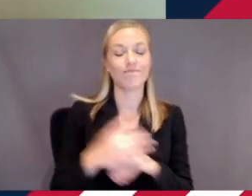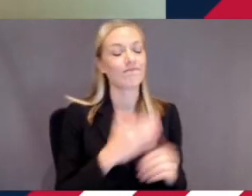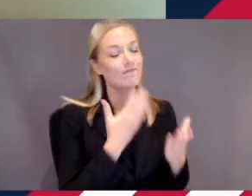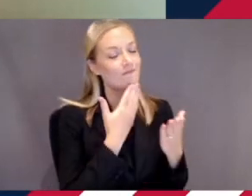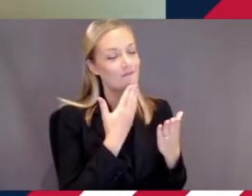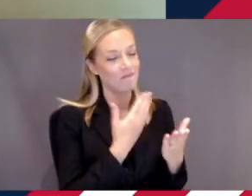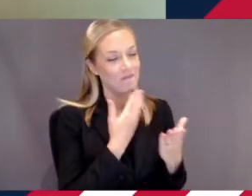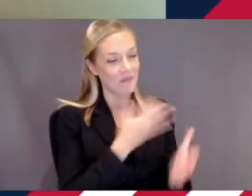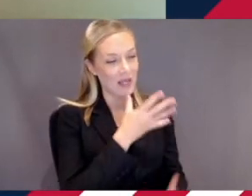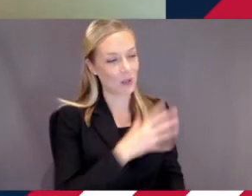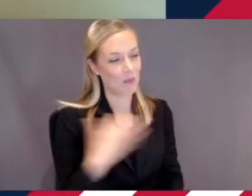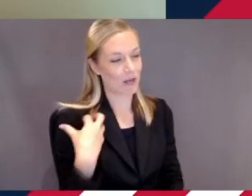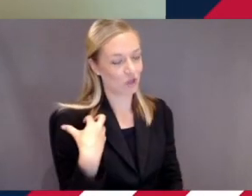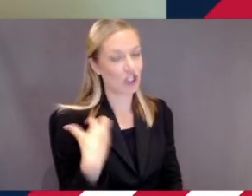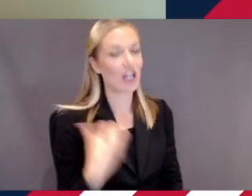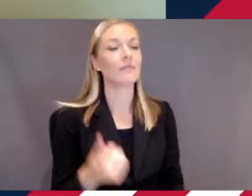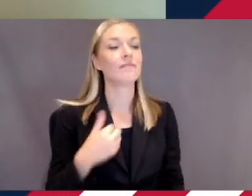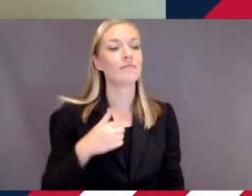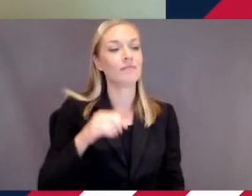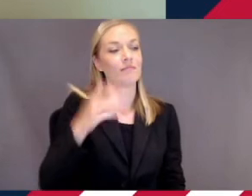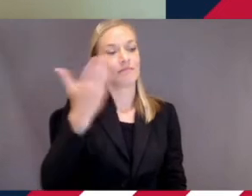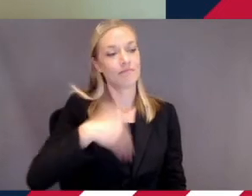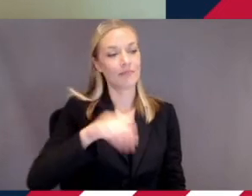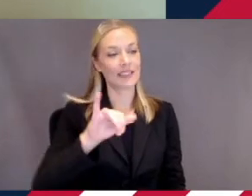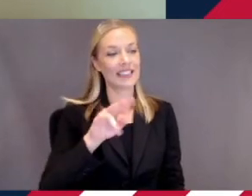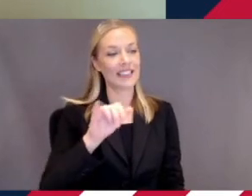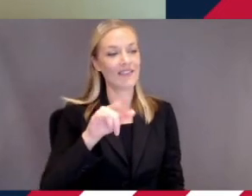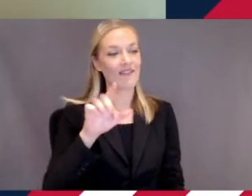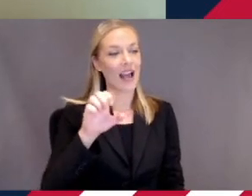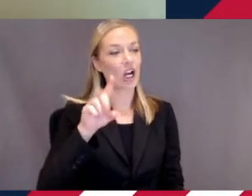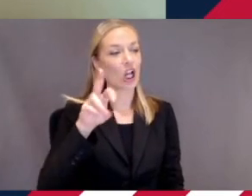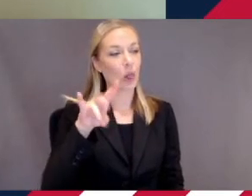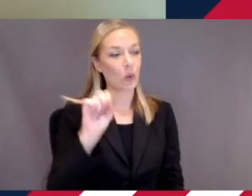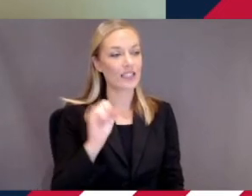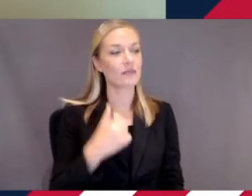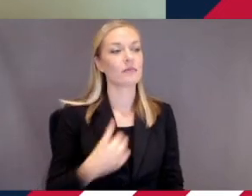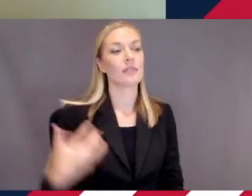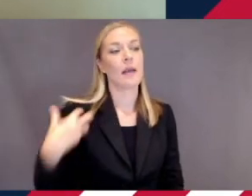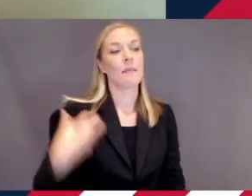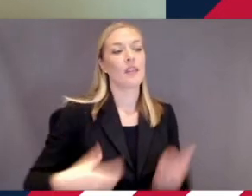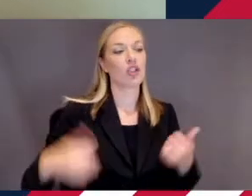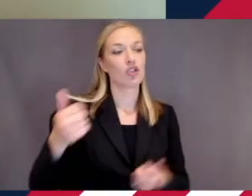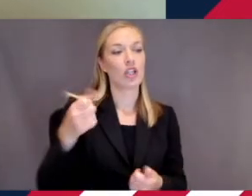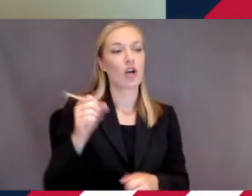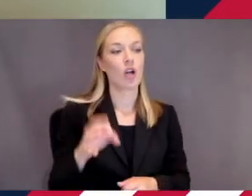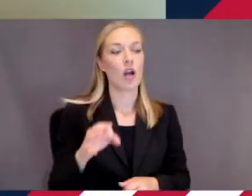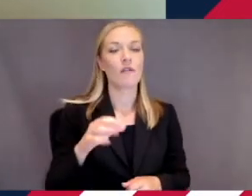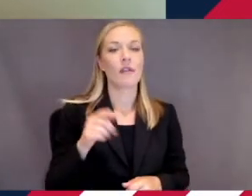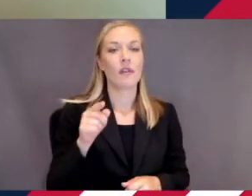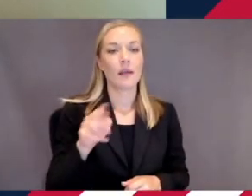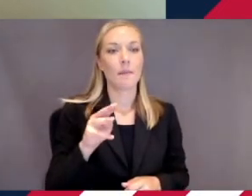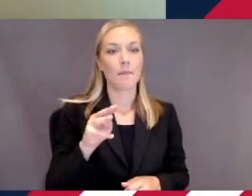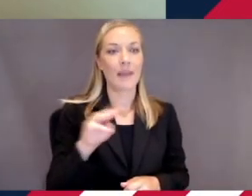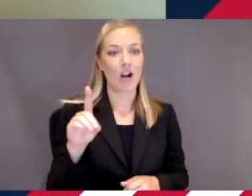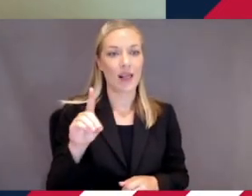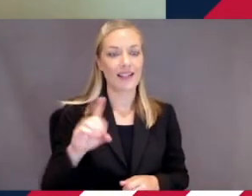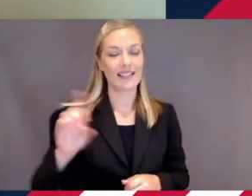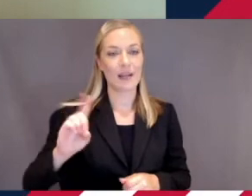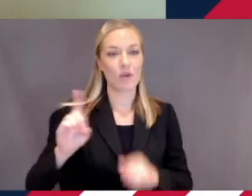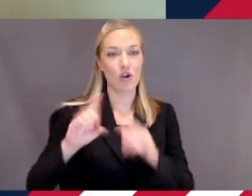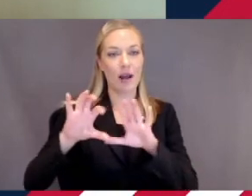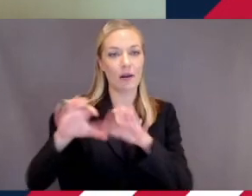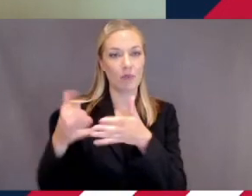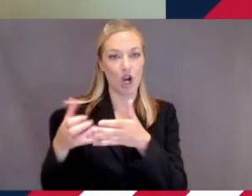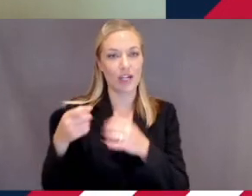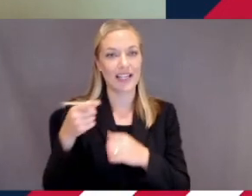Maryland Democratic Party, and I rise to present this unity resolution that has been agreed upon by Senator Bernie Sanders' campaign, Vice